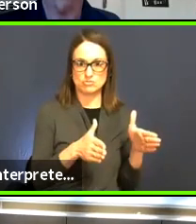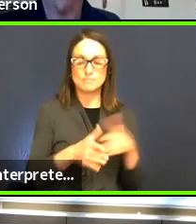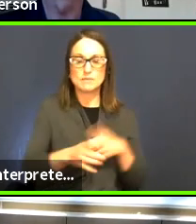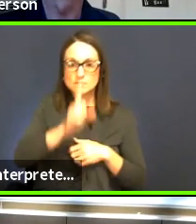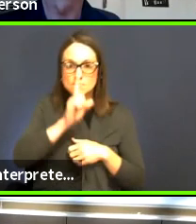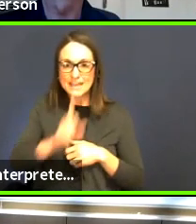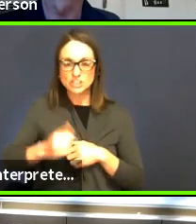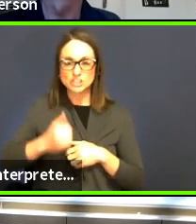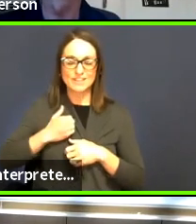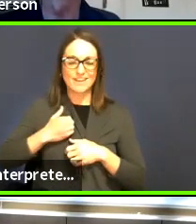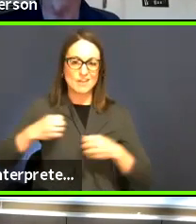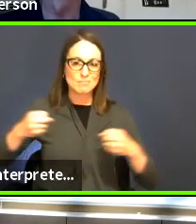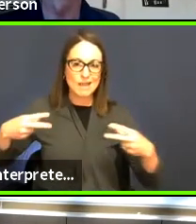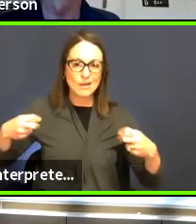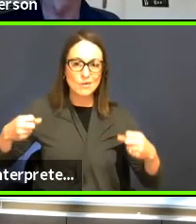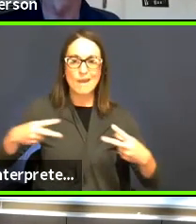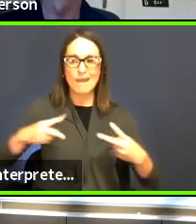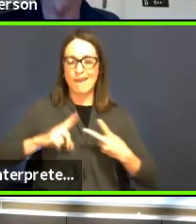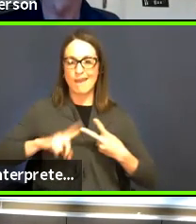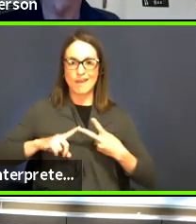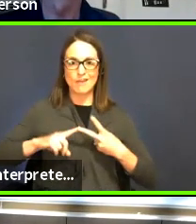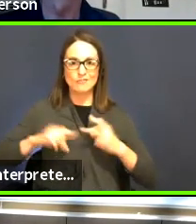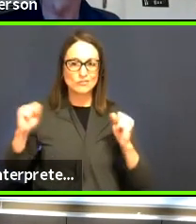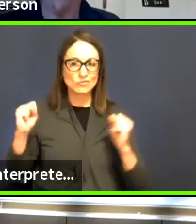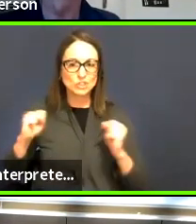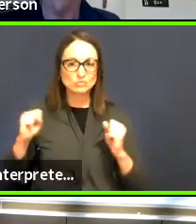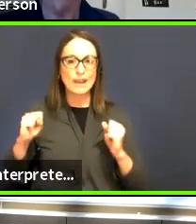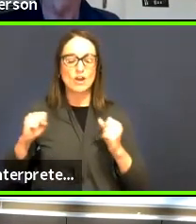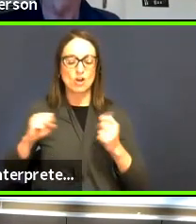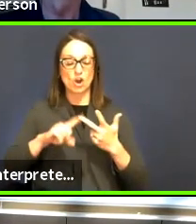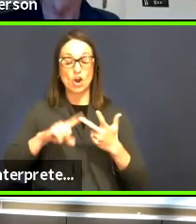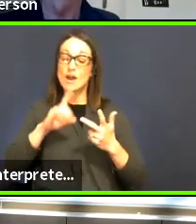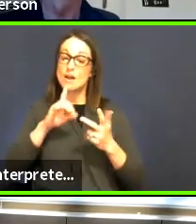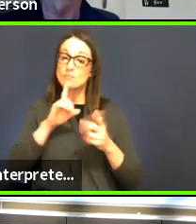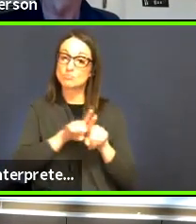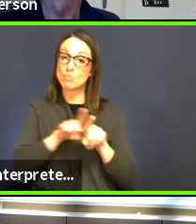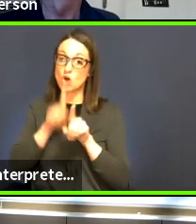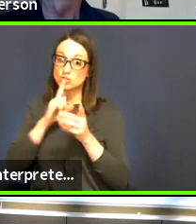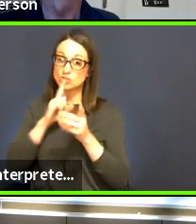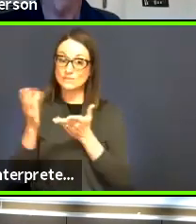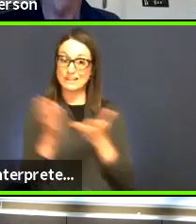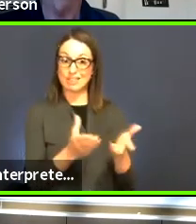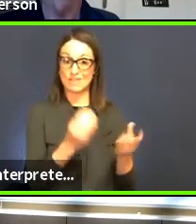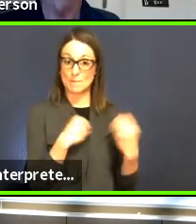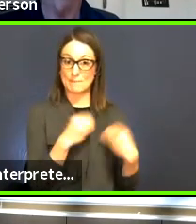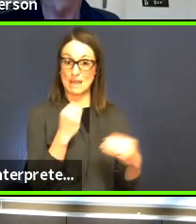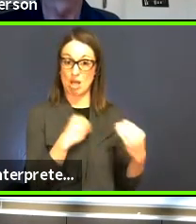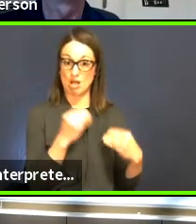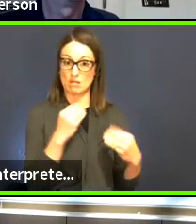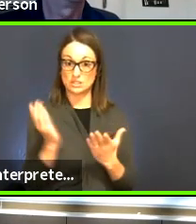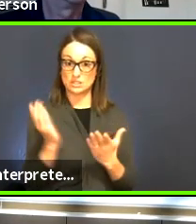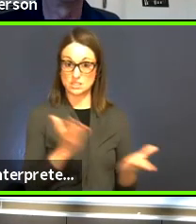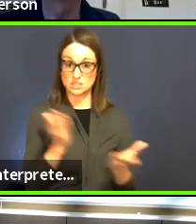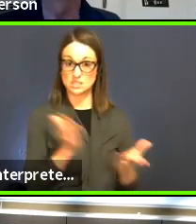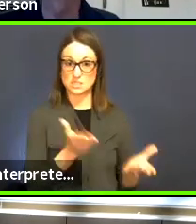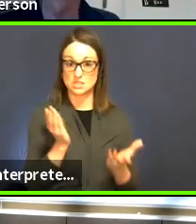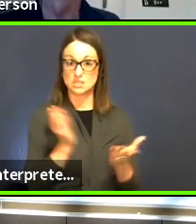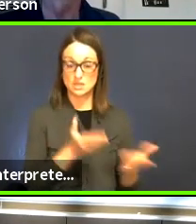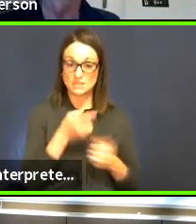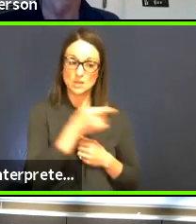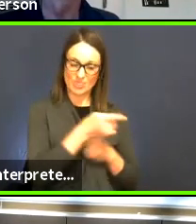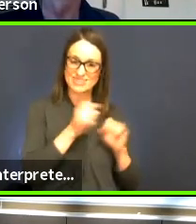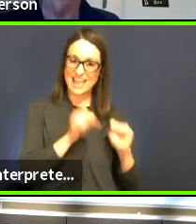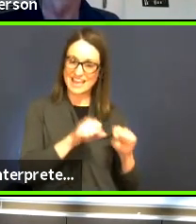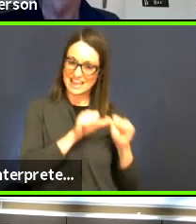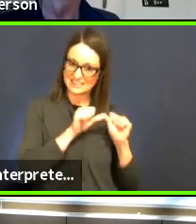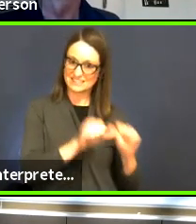microwave and a refrigerator, and we'll also deliver food to the room, deliver meals, so that they can